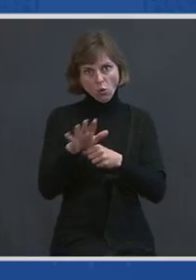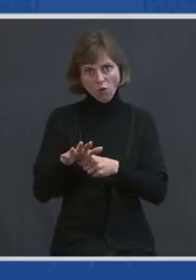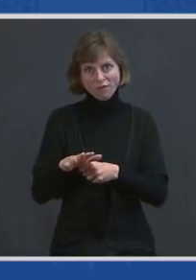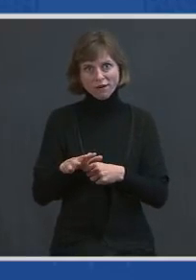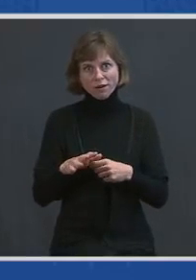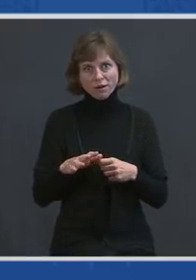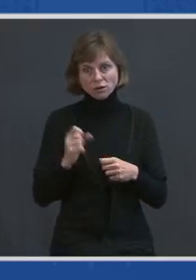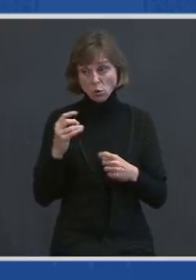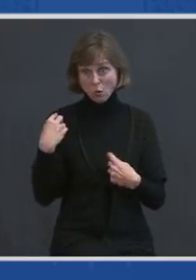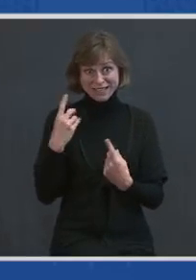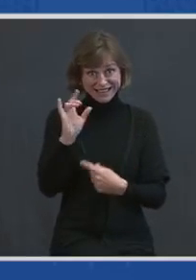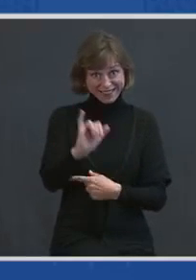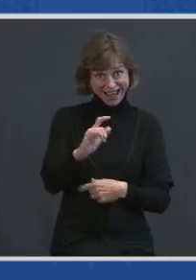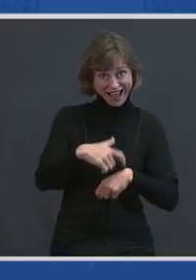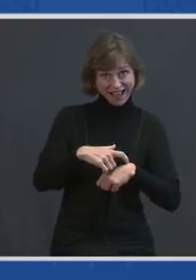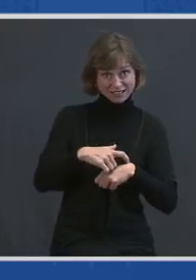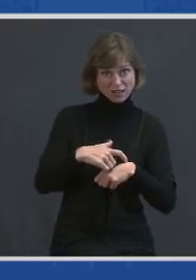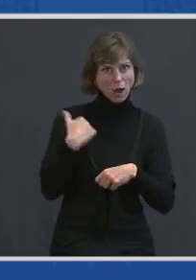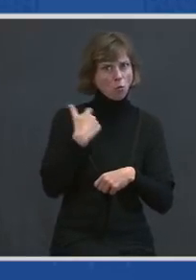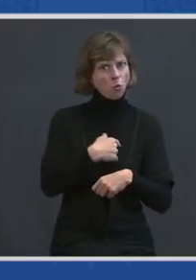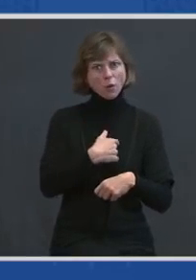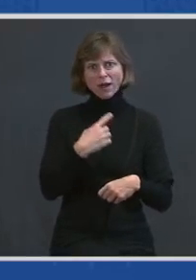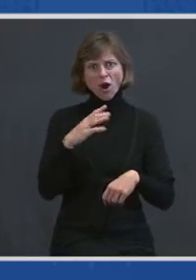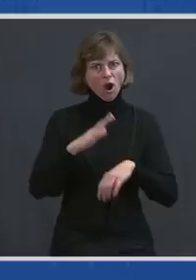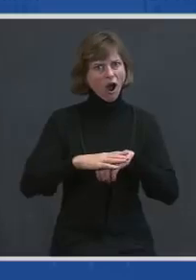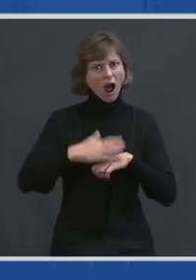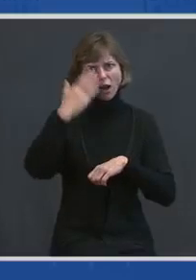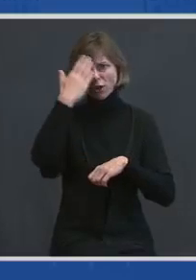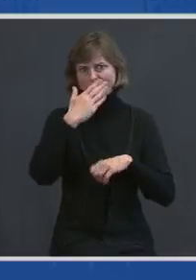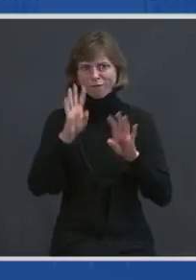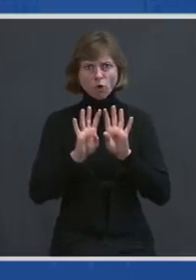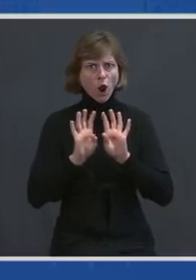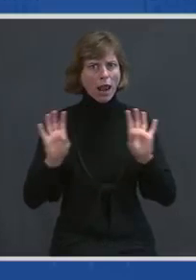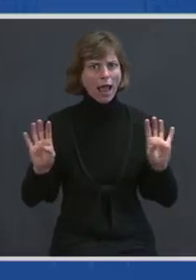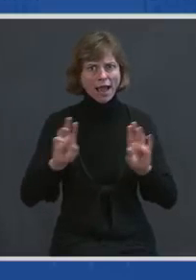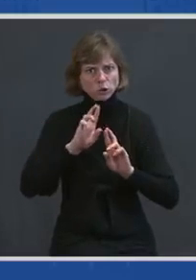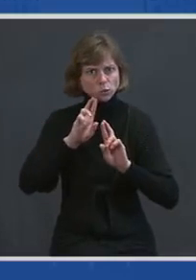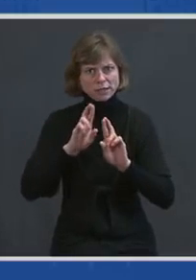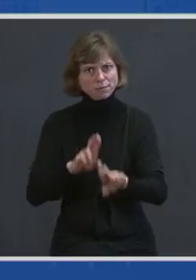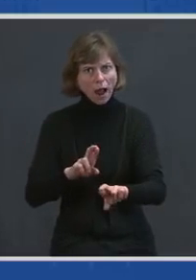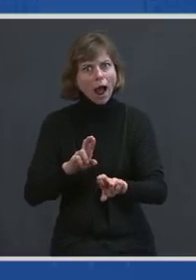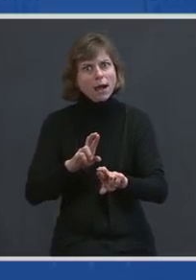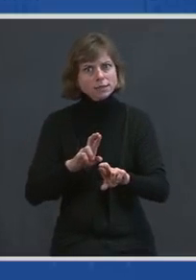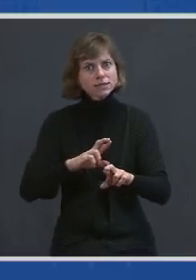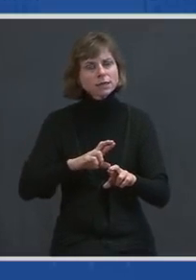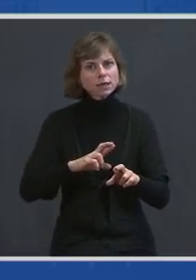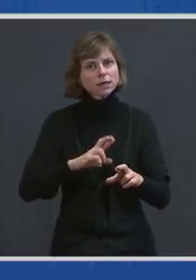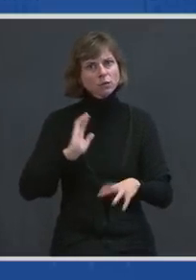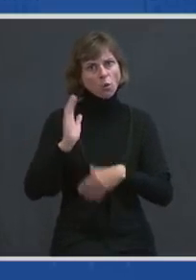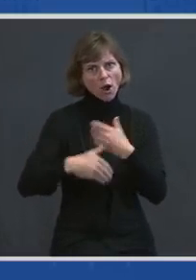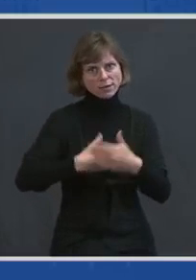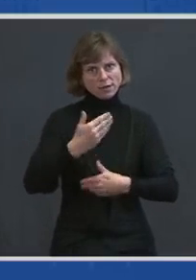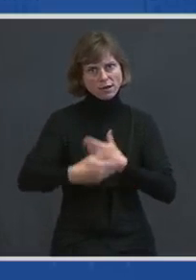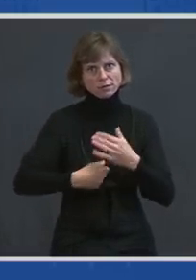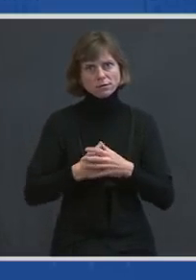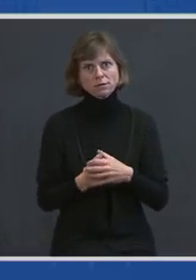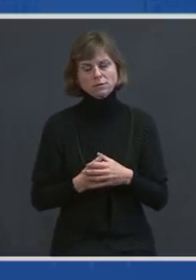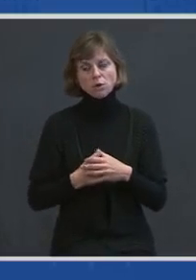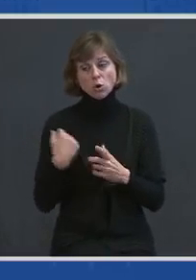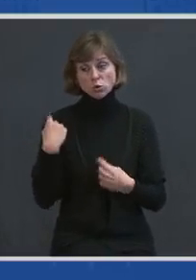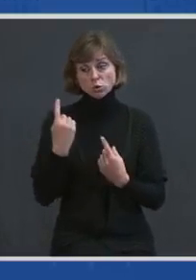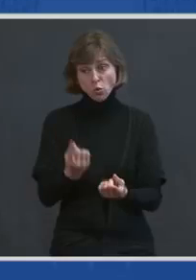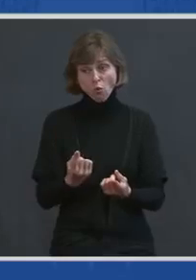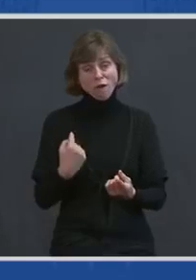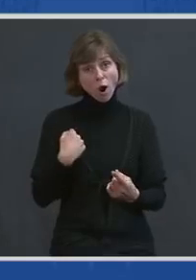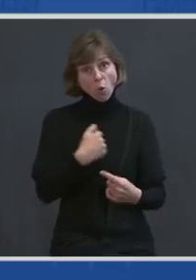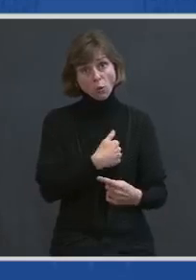Mary Center has been on the front lines in the response and recovery process. So far, we have